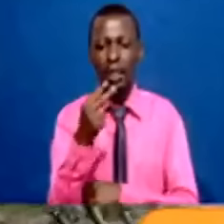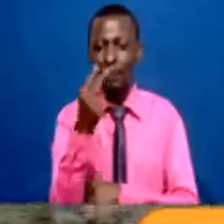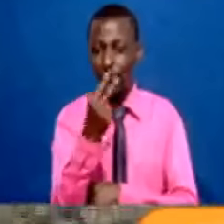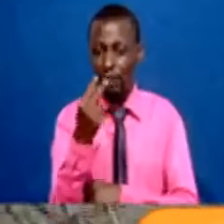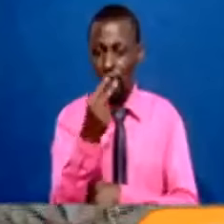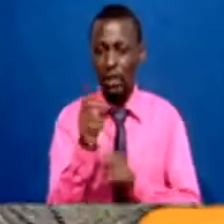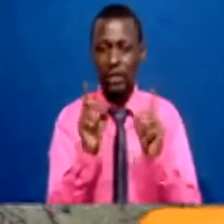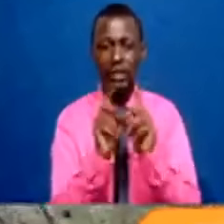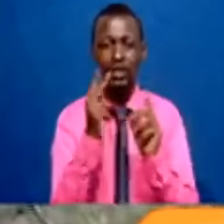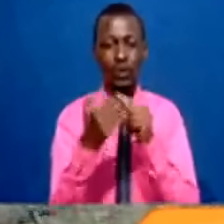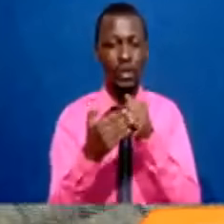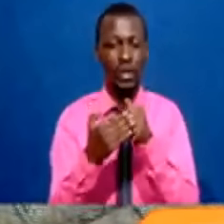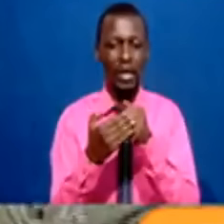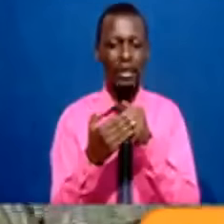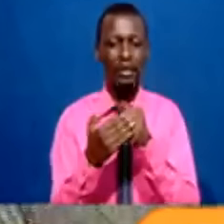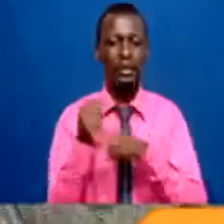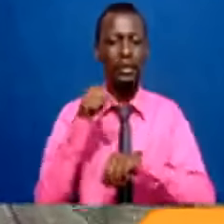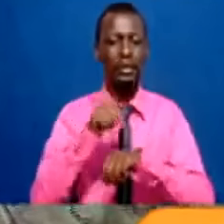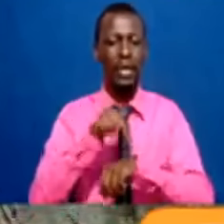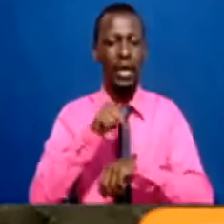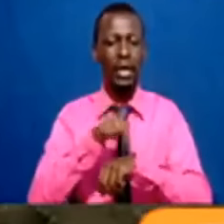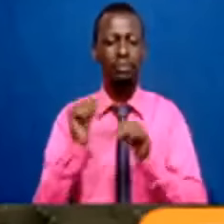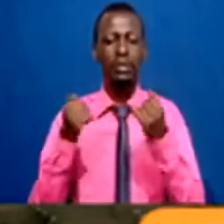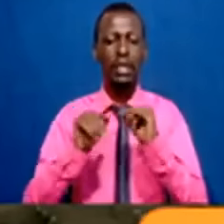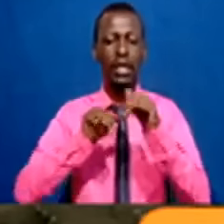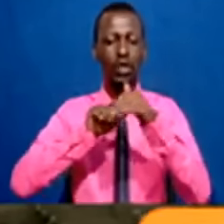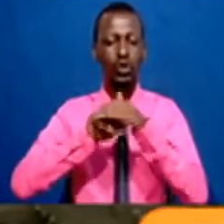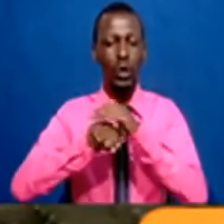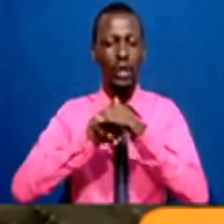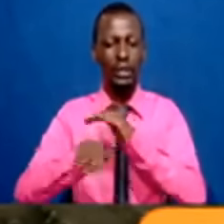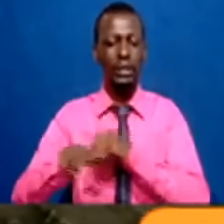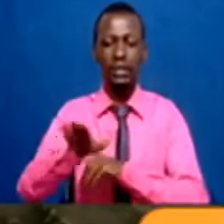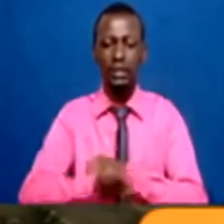area as they tried to access the disputed piece of land. Laura Otieno, Citizen.